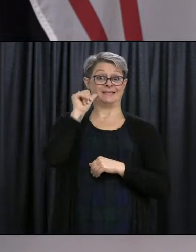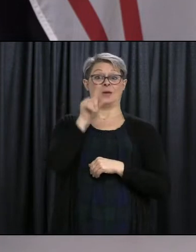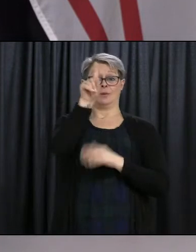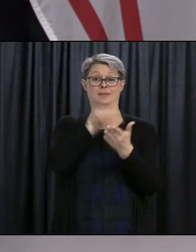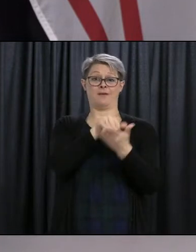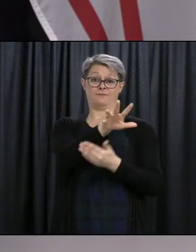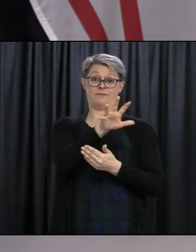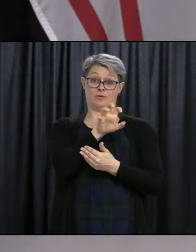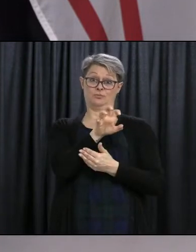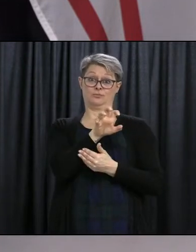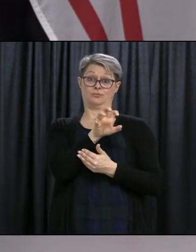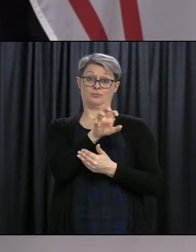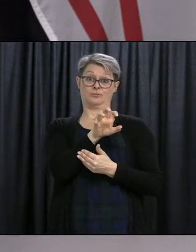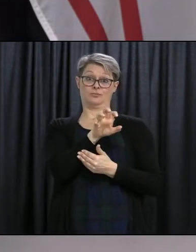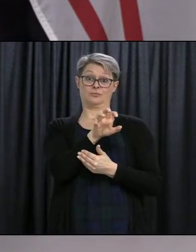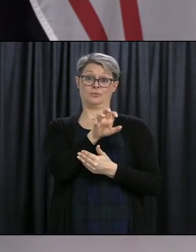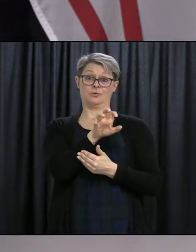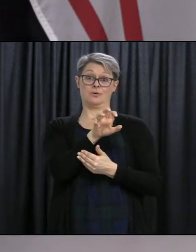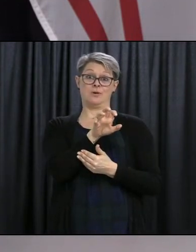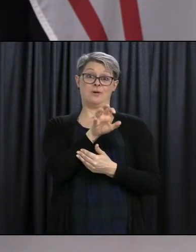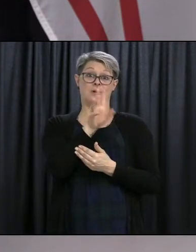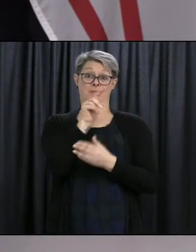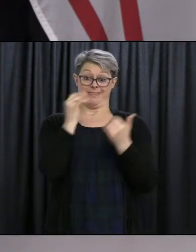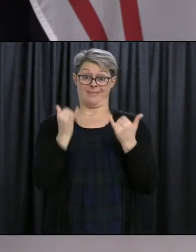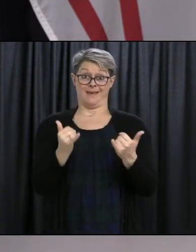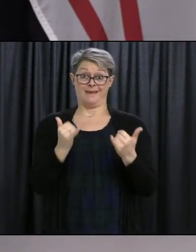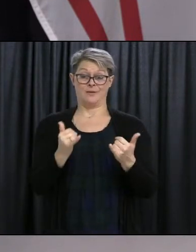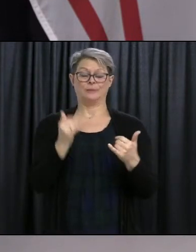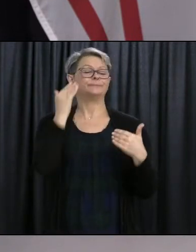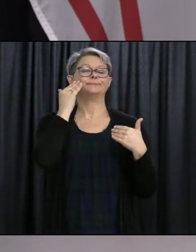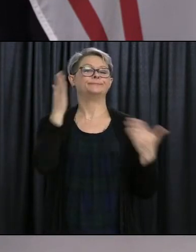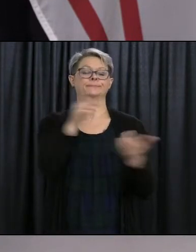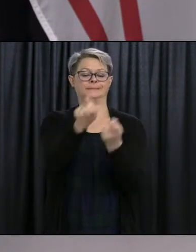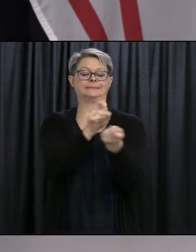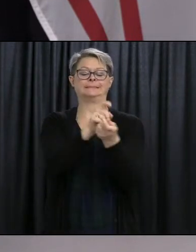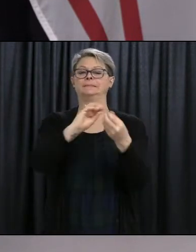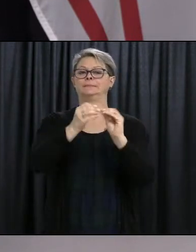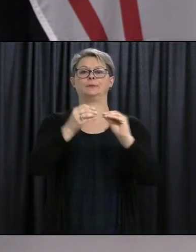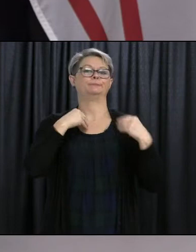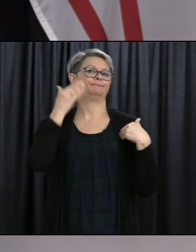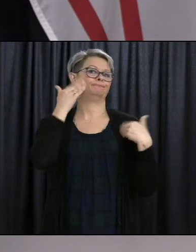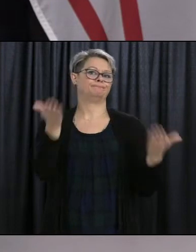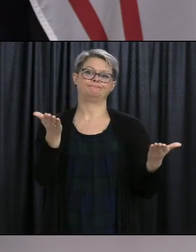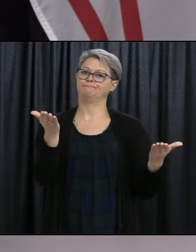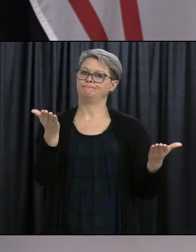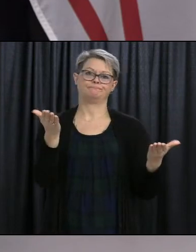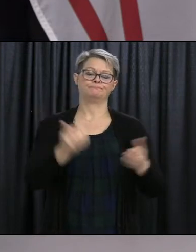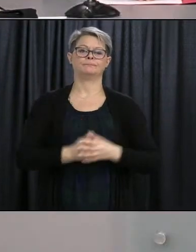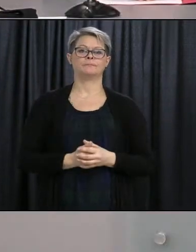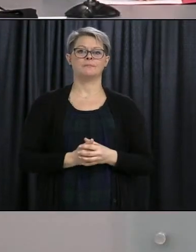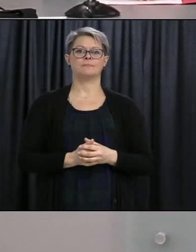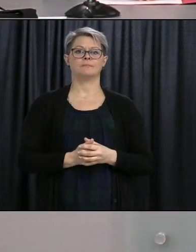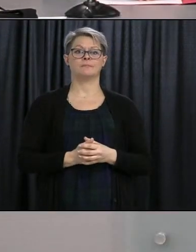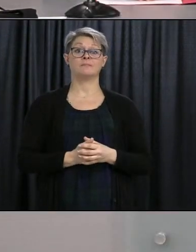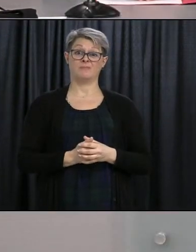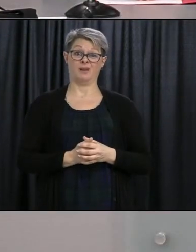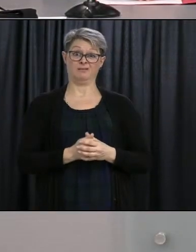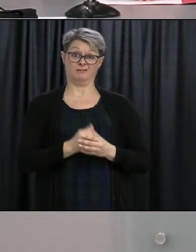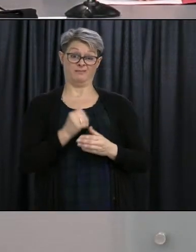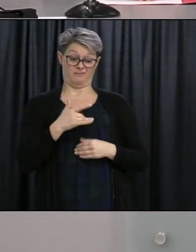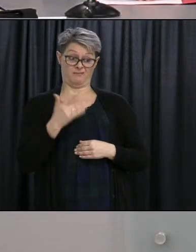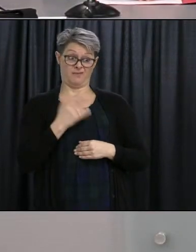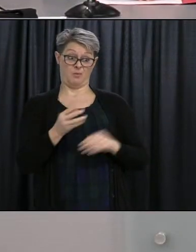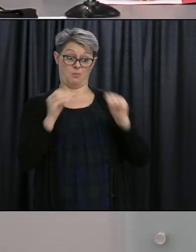1,500, and but I don't know the exact number. But it must be significantly more,